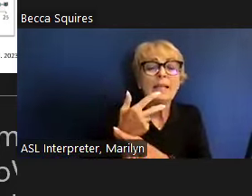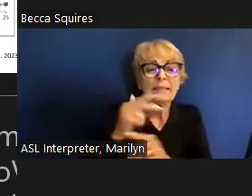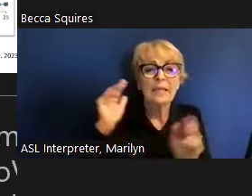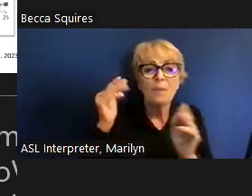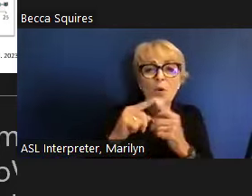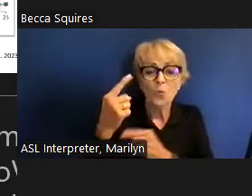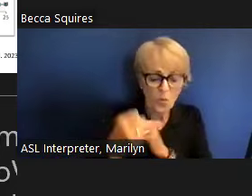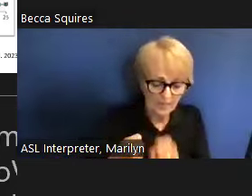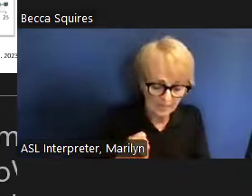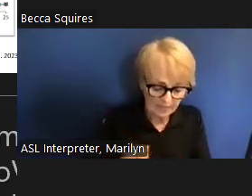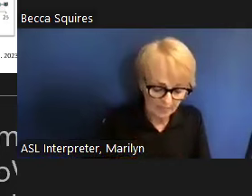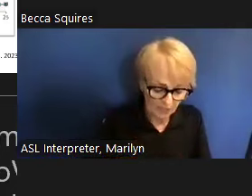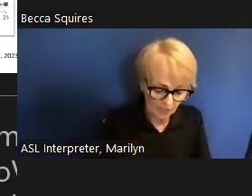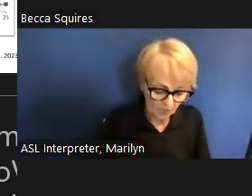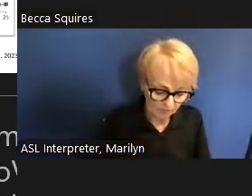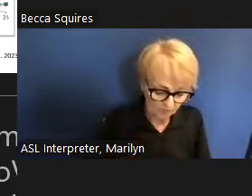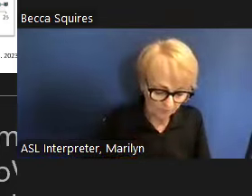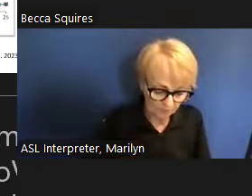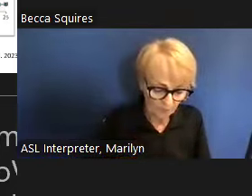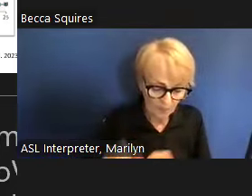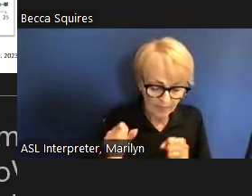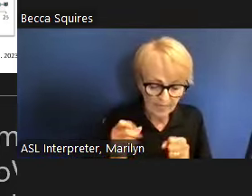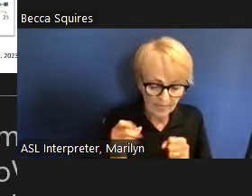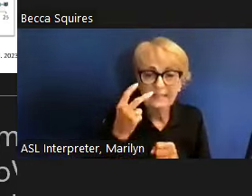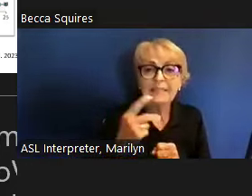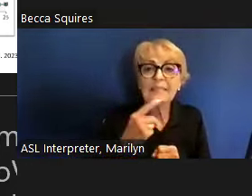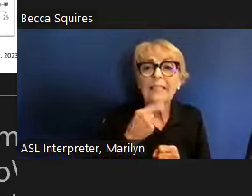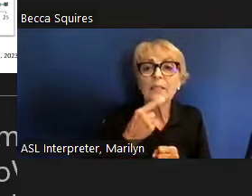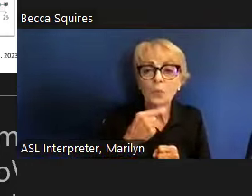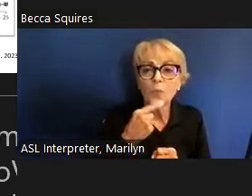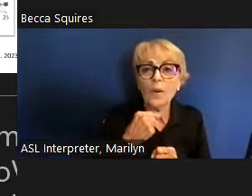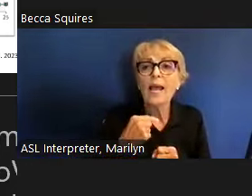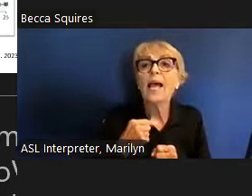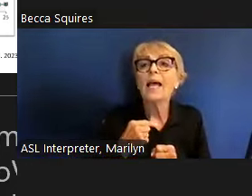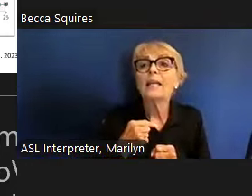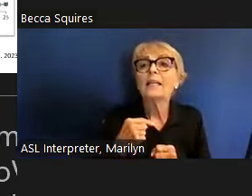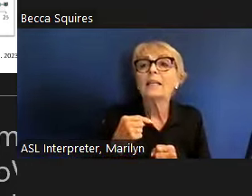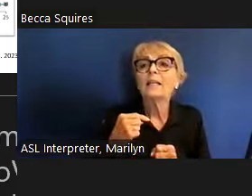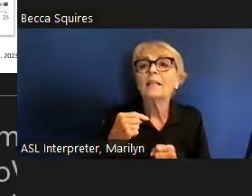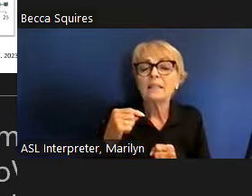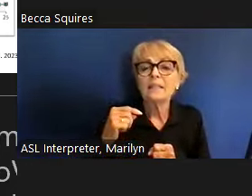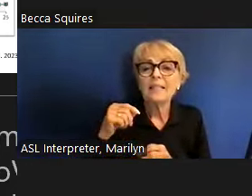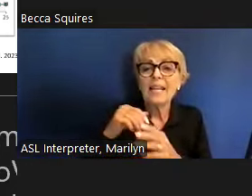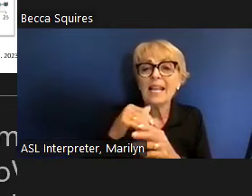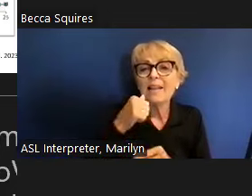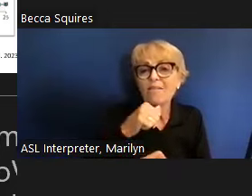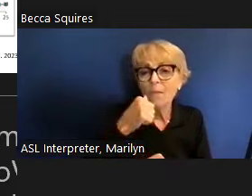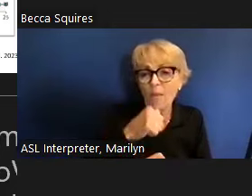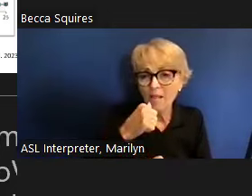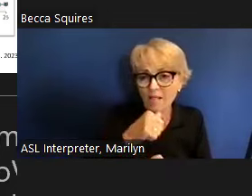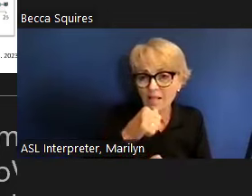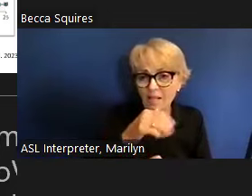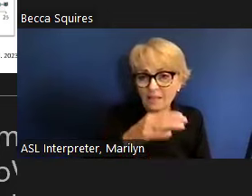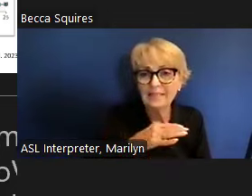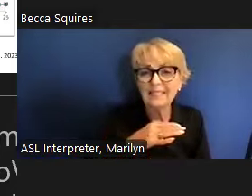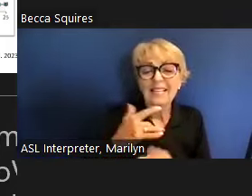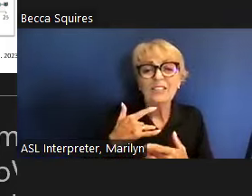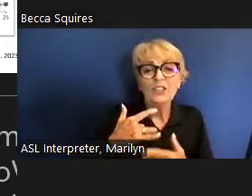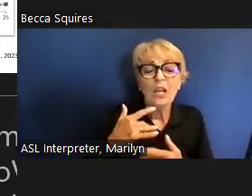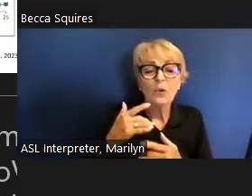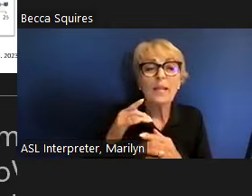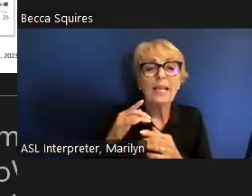year. And you can see the red, generally the red of the females, and they're generally, the bars are higher than the